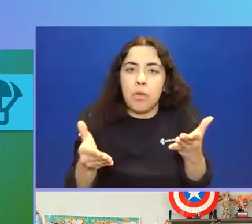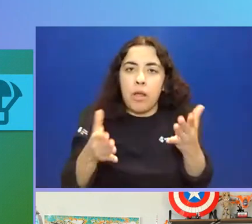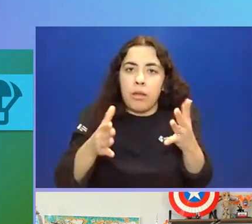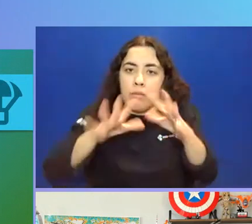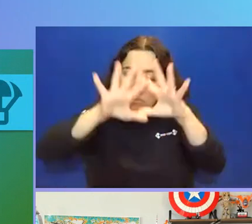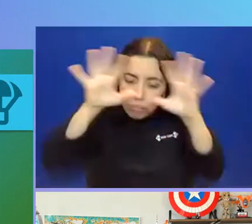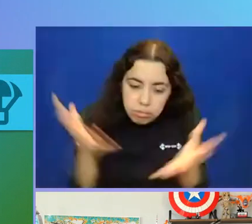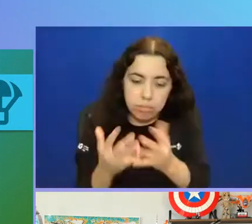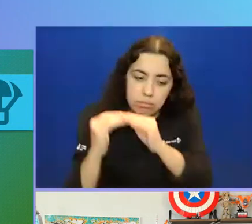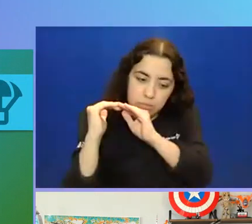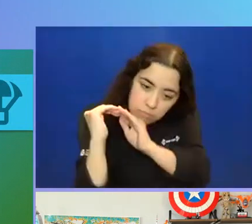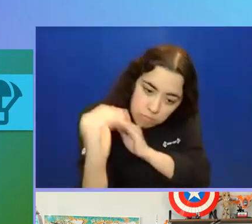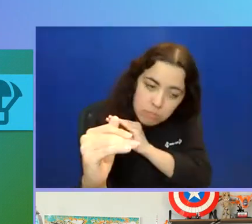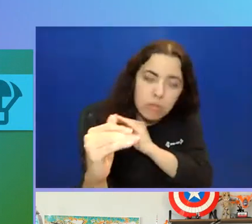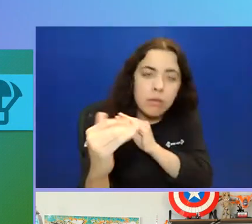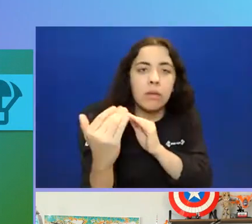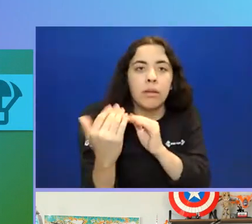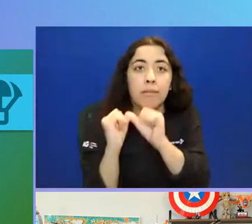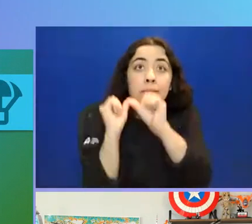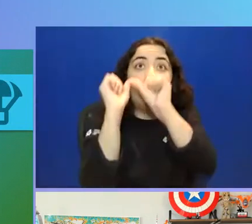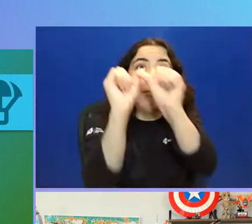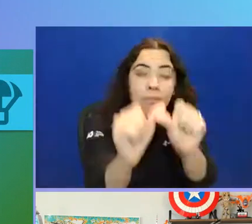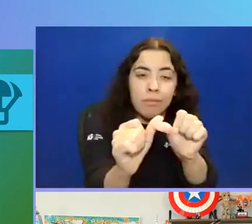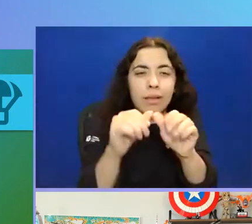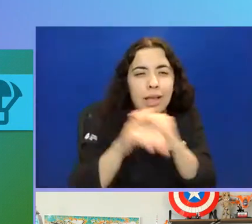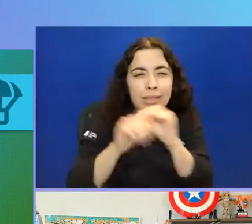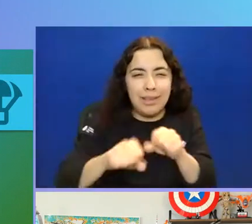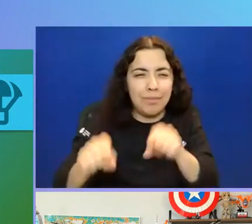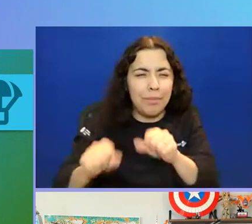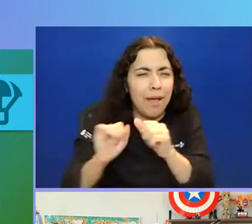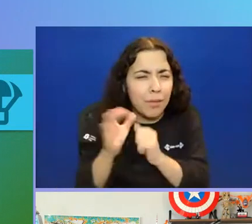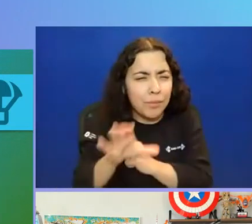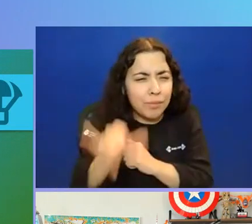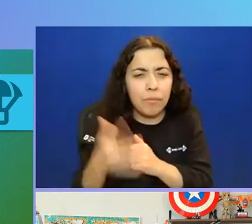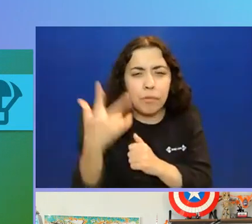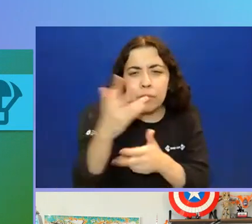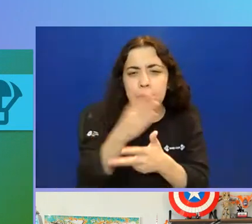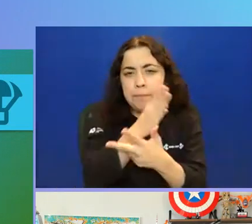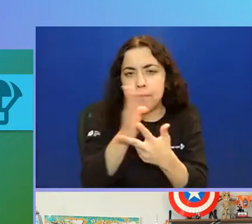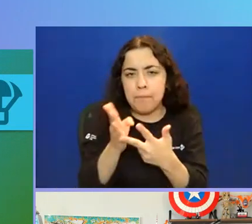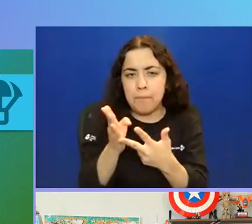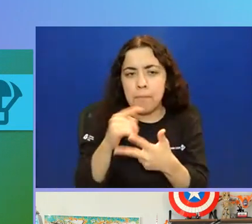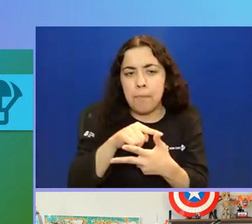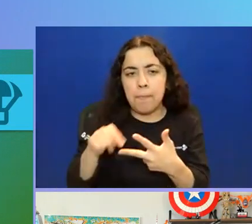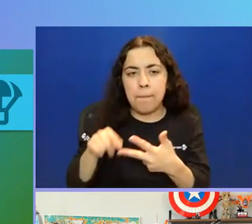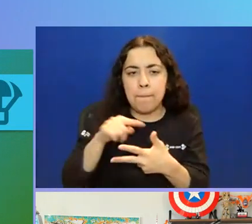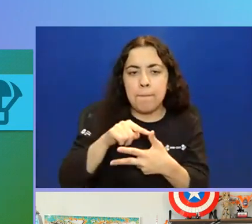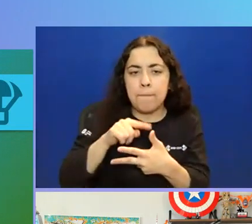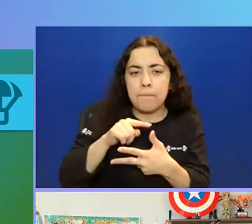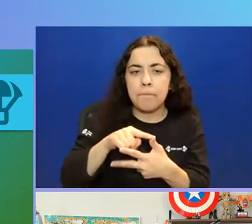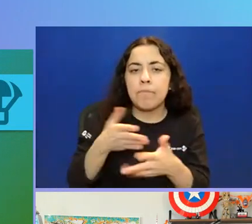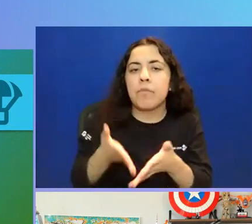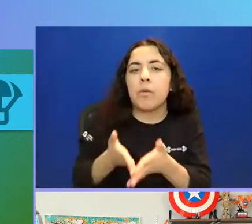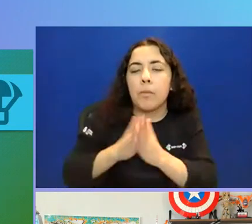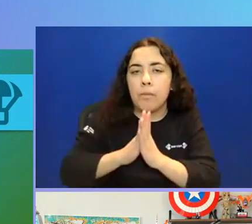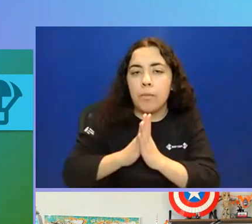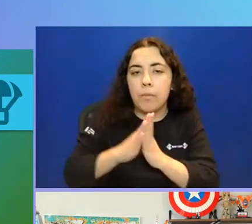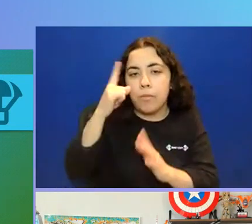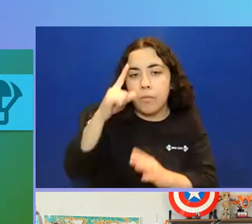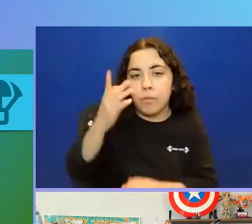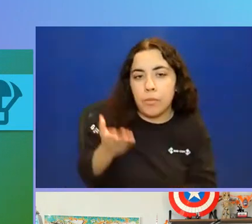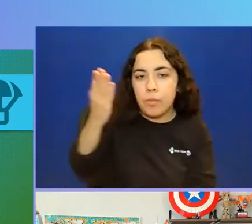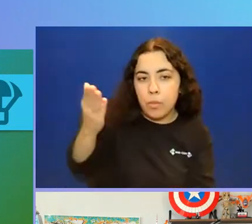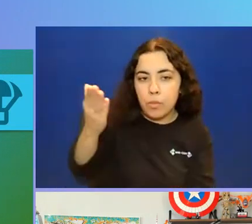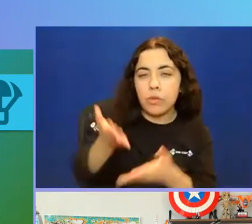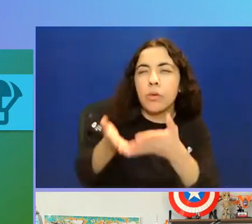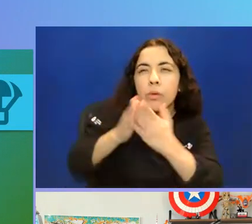long term? And so there's three main areas here that I think you can do this. The first is your request for proposal or